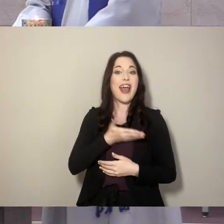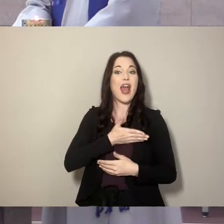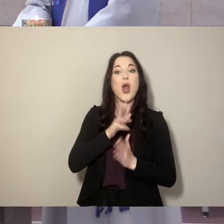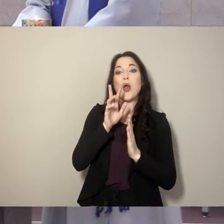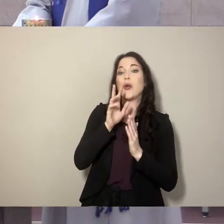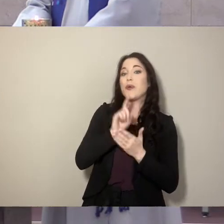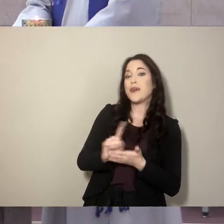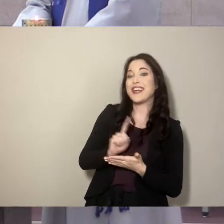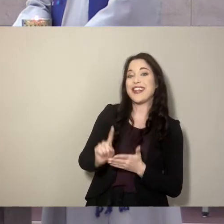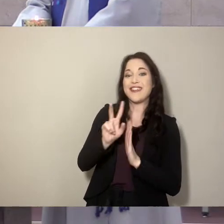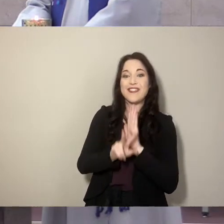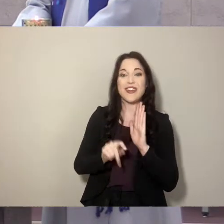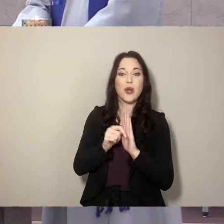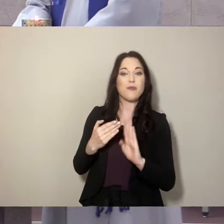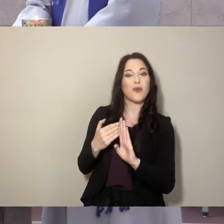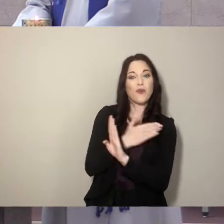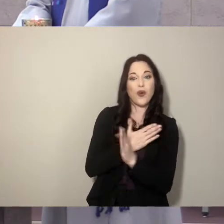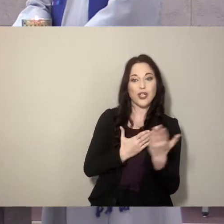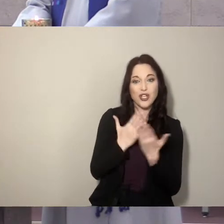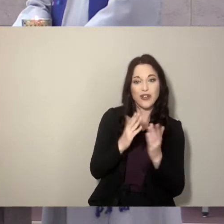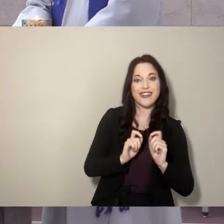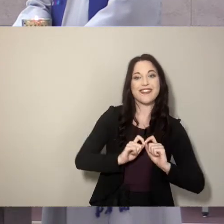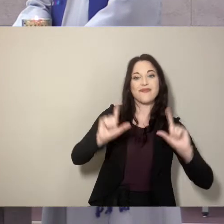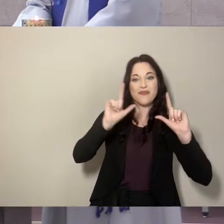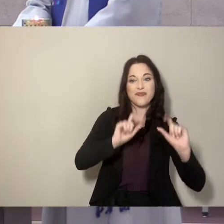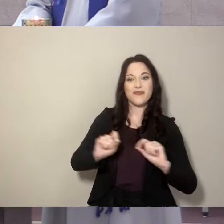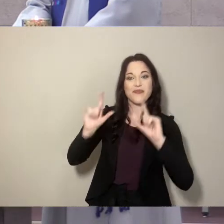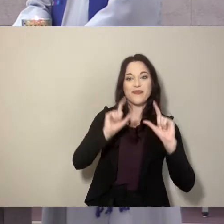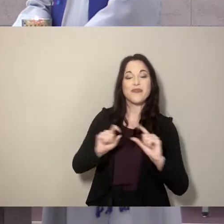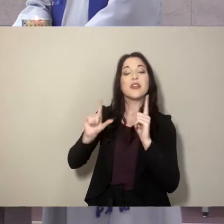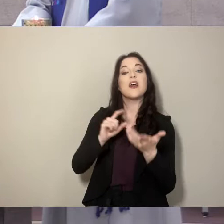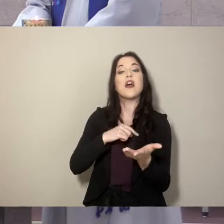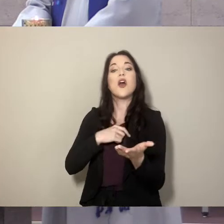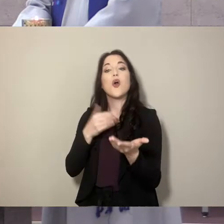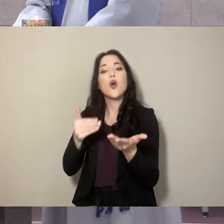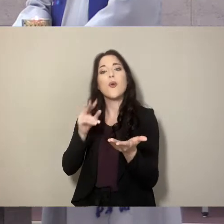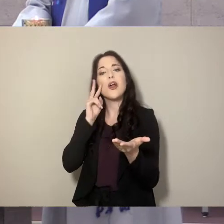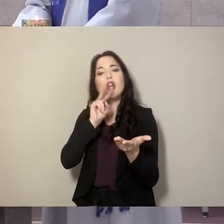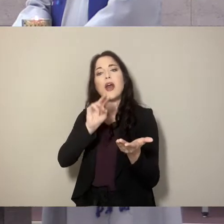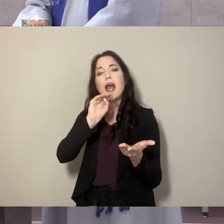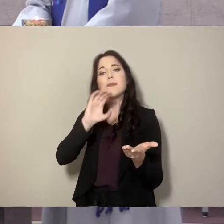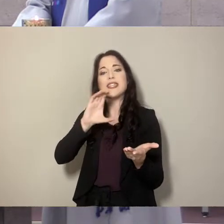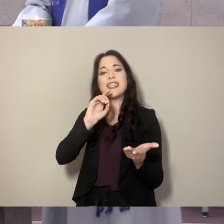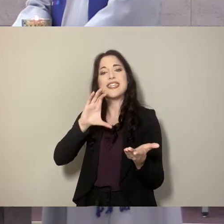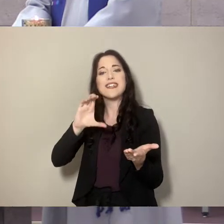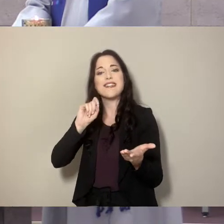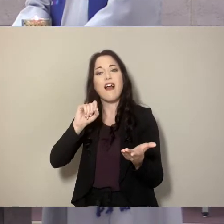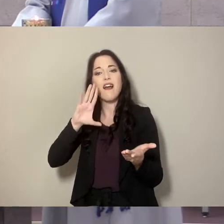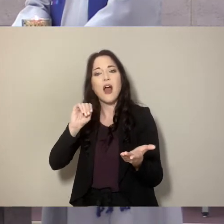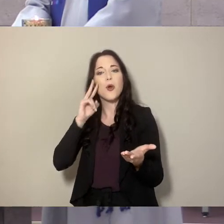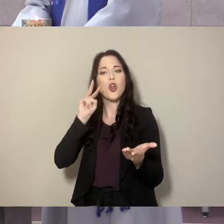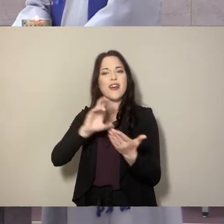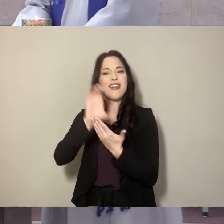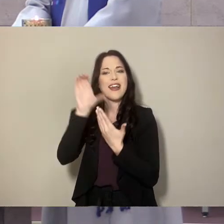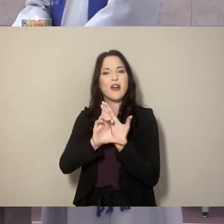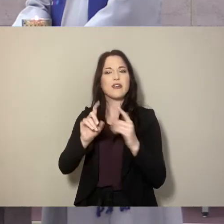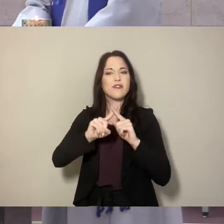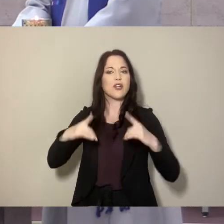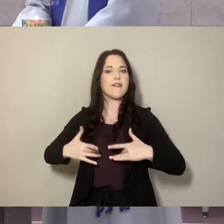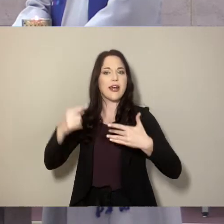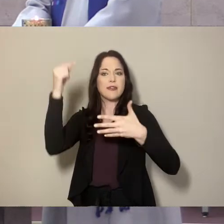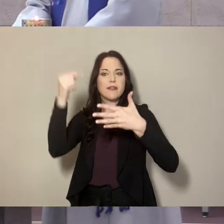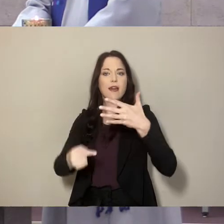before service, as well as go to mccdc.com and take a look at the calendar of events, and I'll let you know